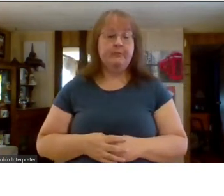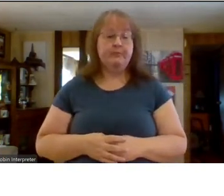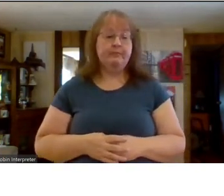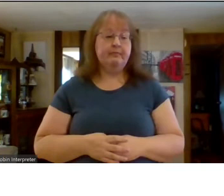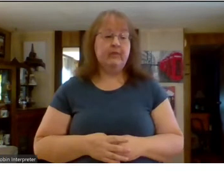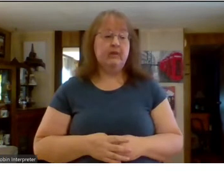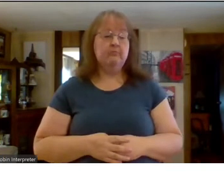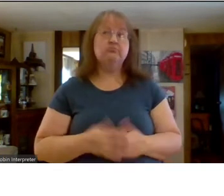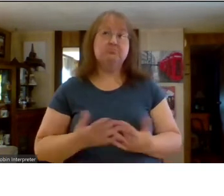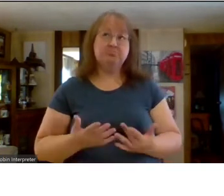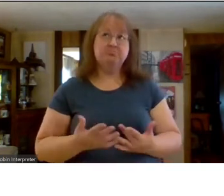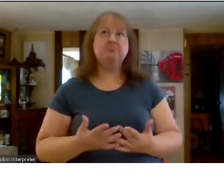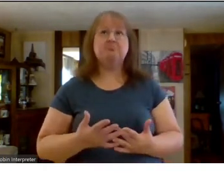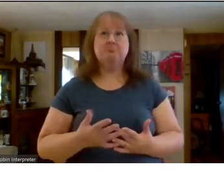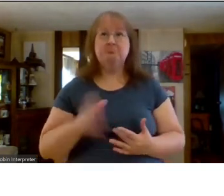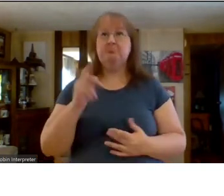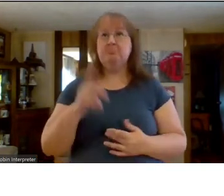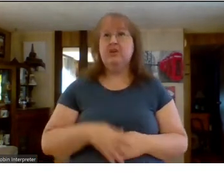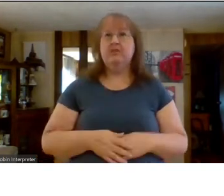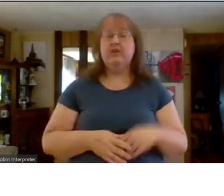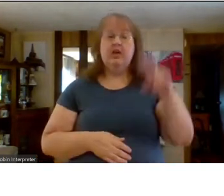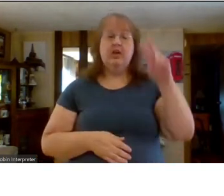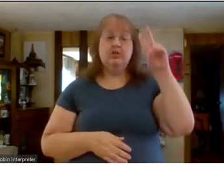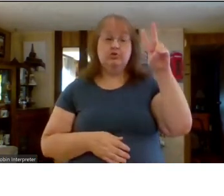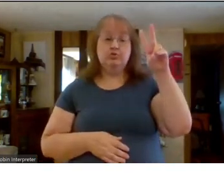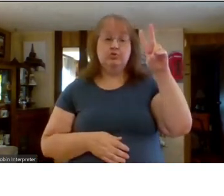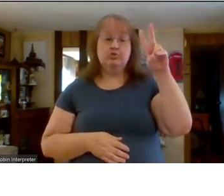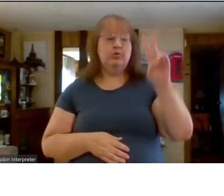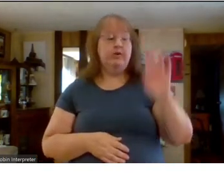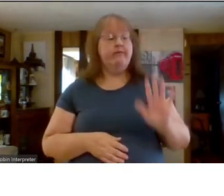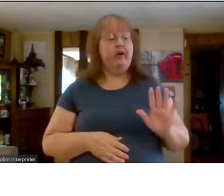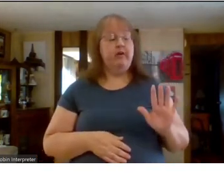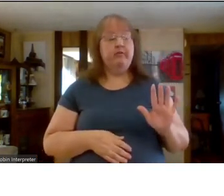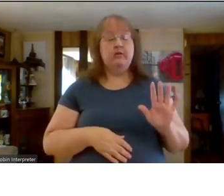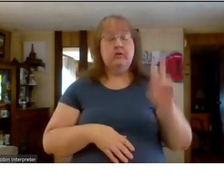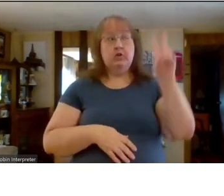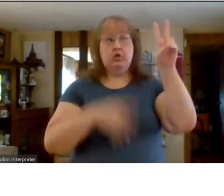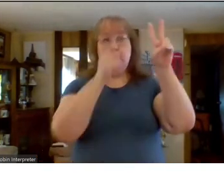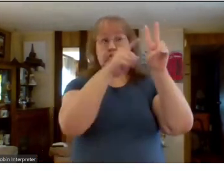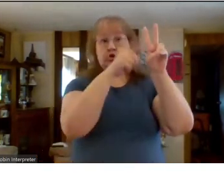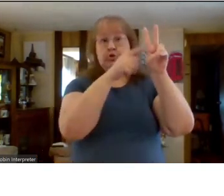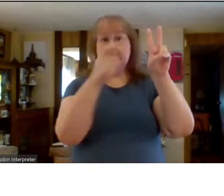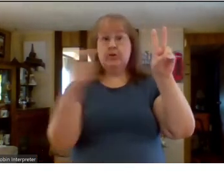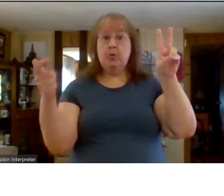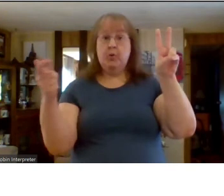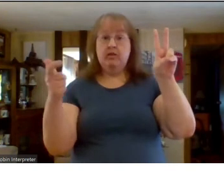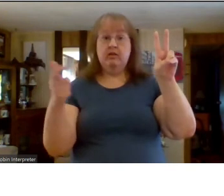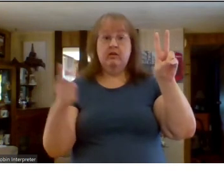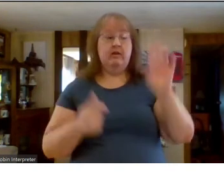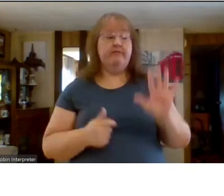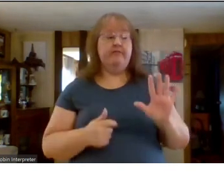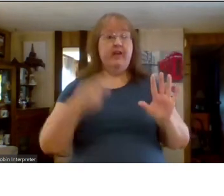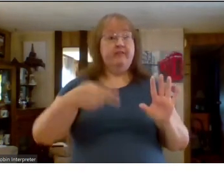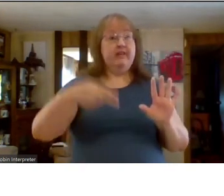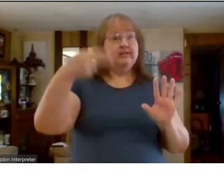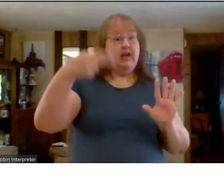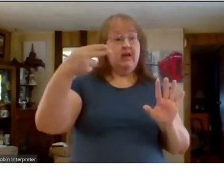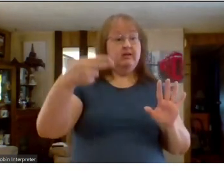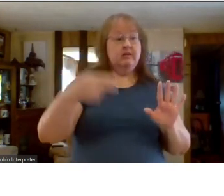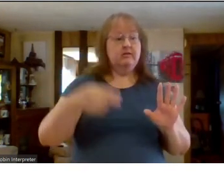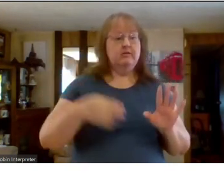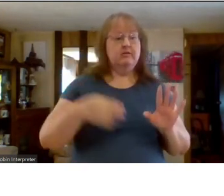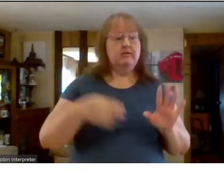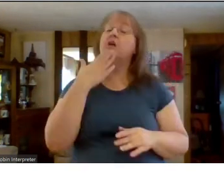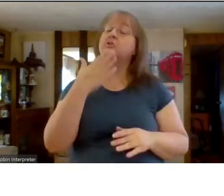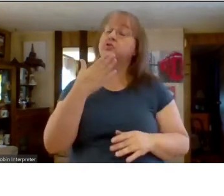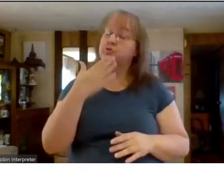width is how wide it is. My height is how tall it is. So I'm going to say, okay, 2 out of 5. 2 is my width.